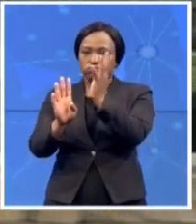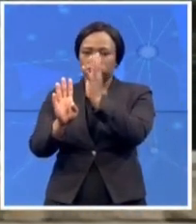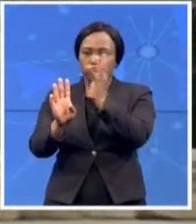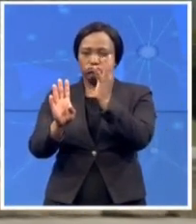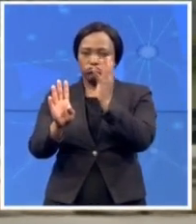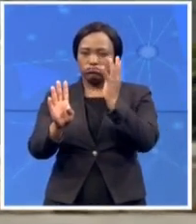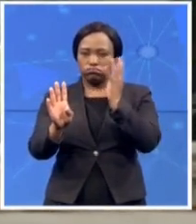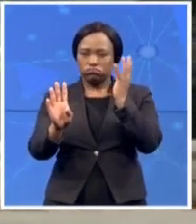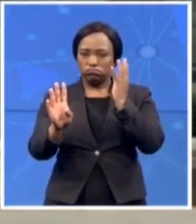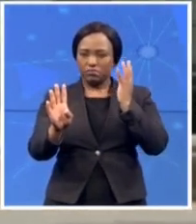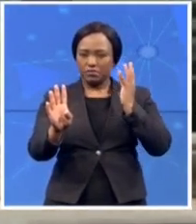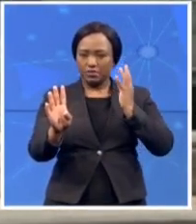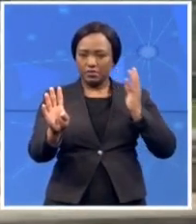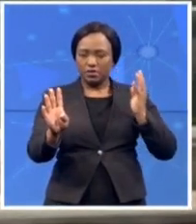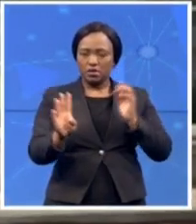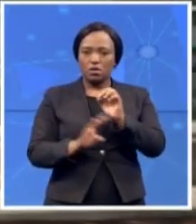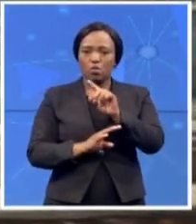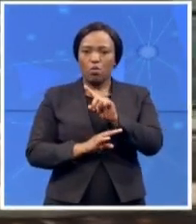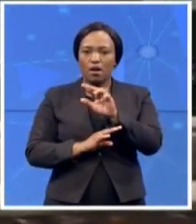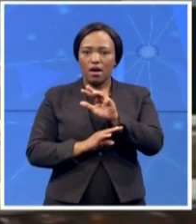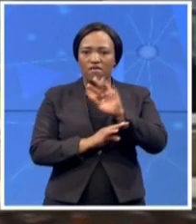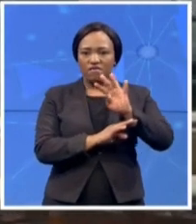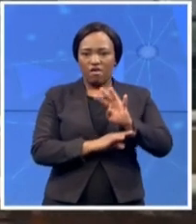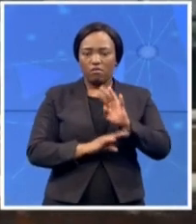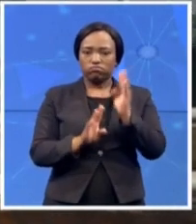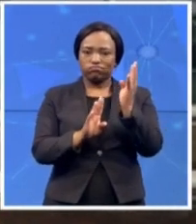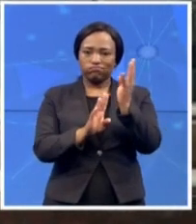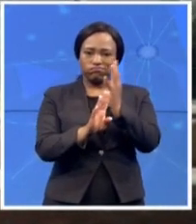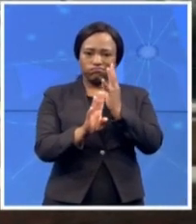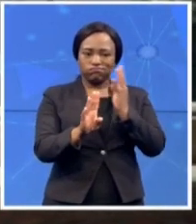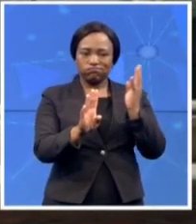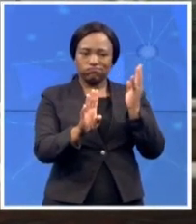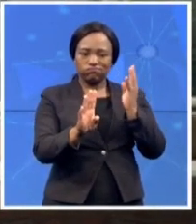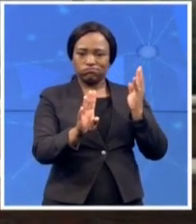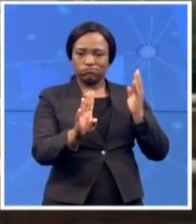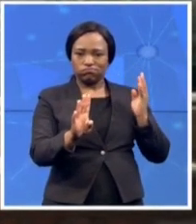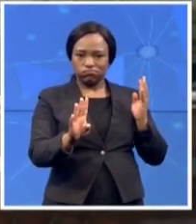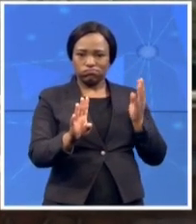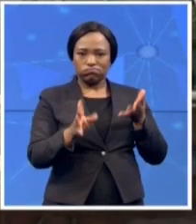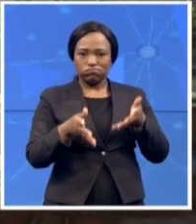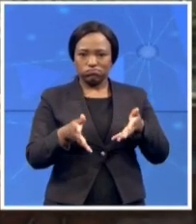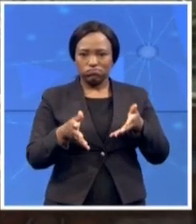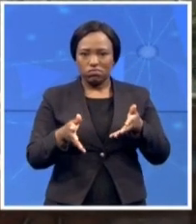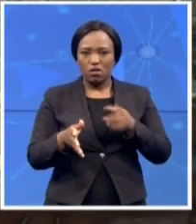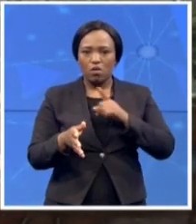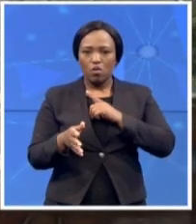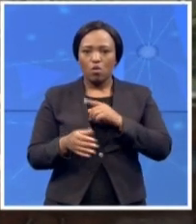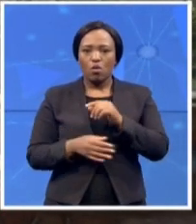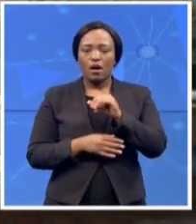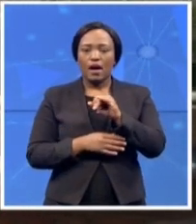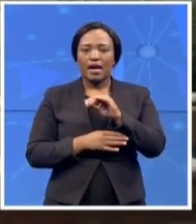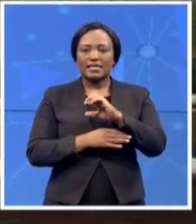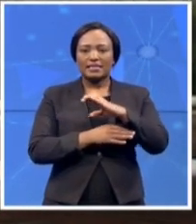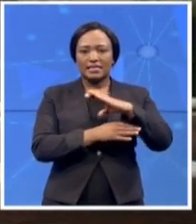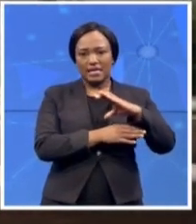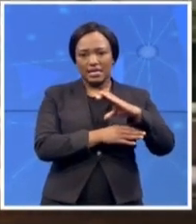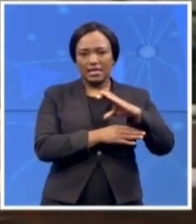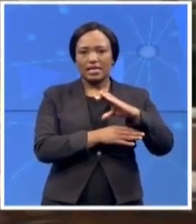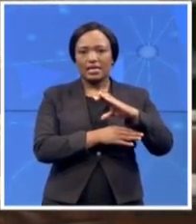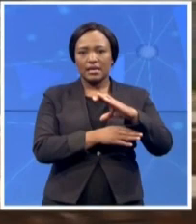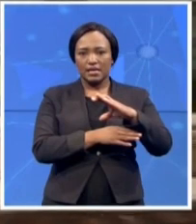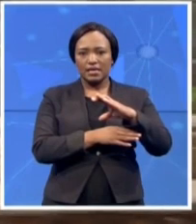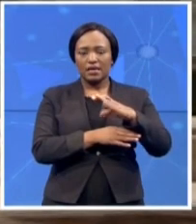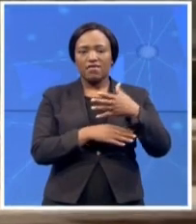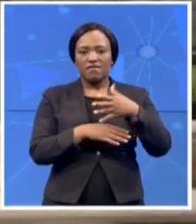1994. Right here at the Donkin Reserve, we do understand that the IEC, has went on an outreach to a particular